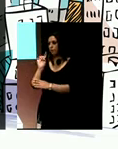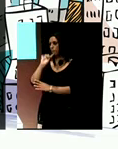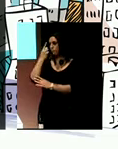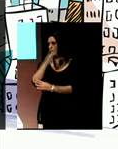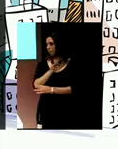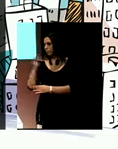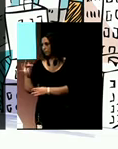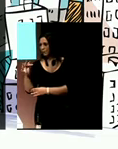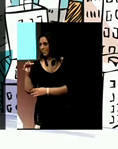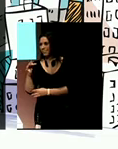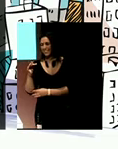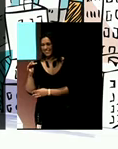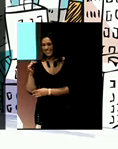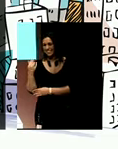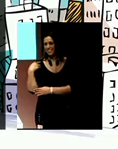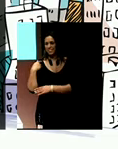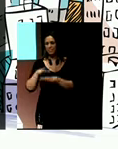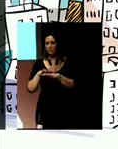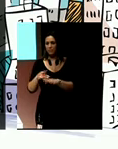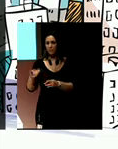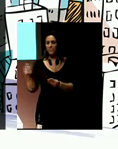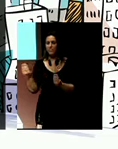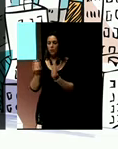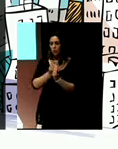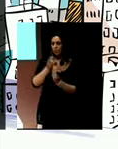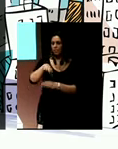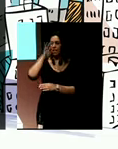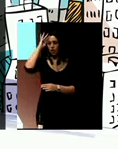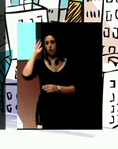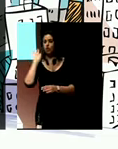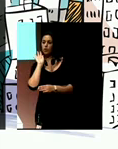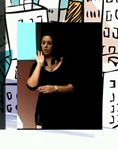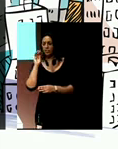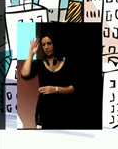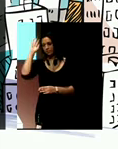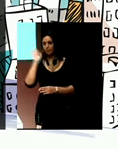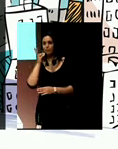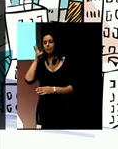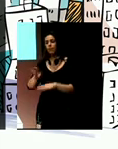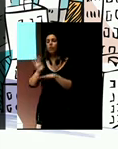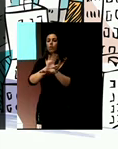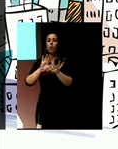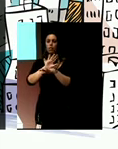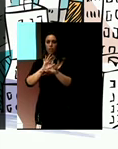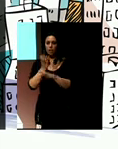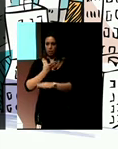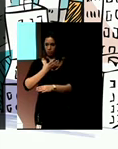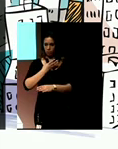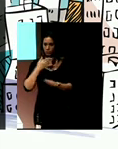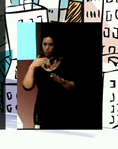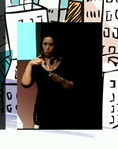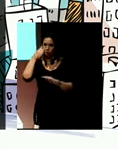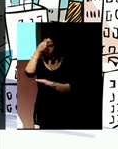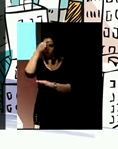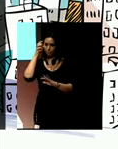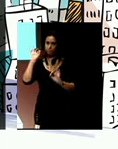the introduction of the speakers. We are going to start with Noelia Cuenca, City Councillor for Accessibility